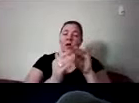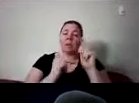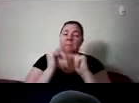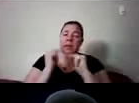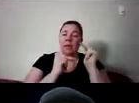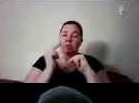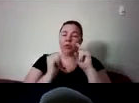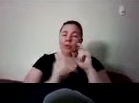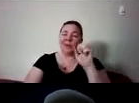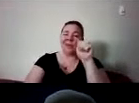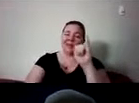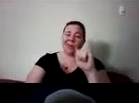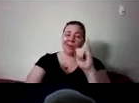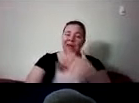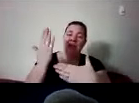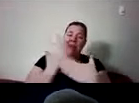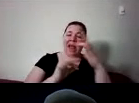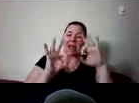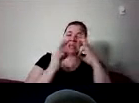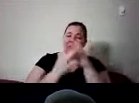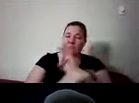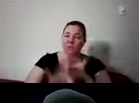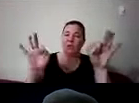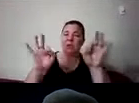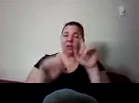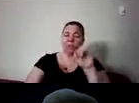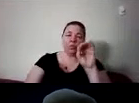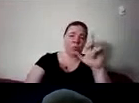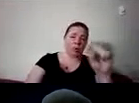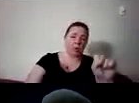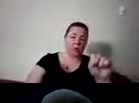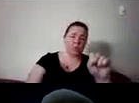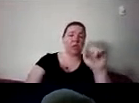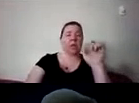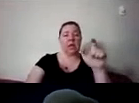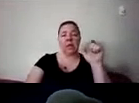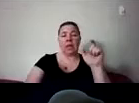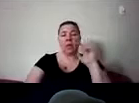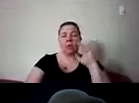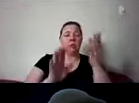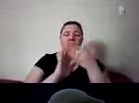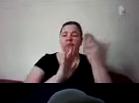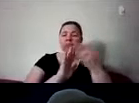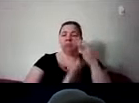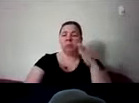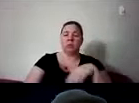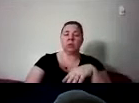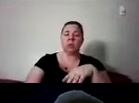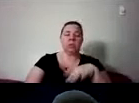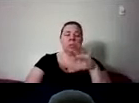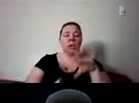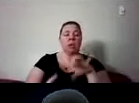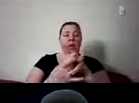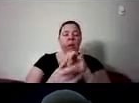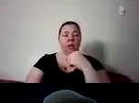are all AI-driven hands-free tools. All you need is a click of a button and things start rolling. Onpassive Connect Me is a